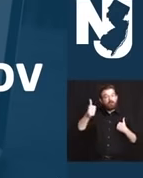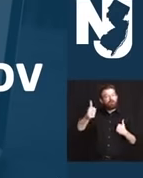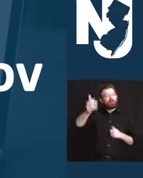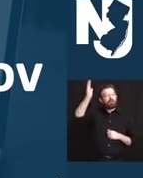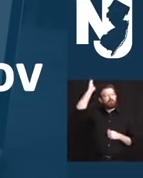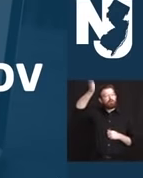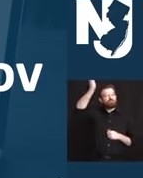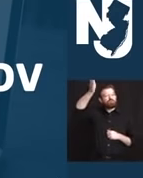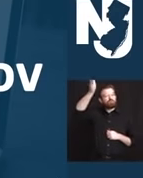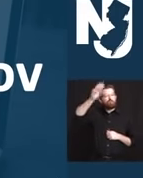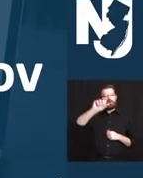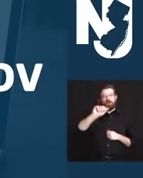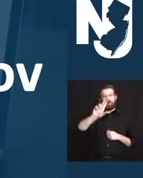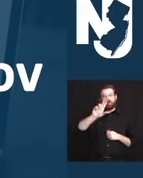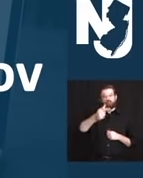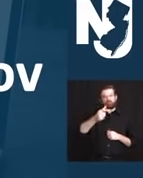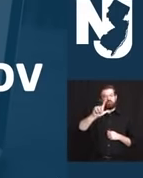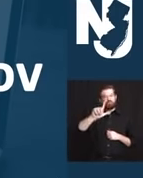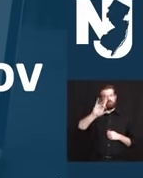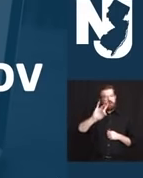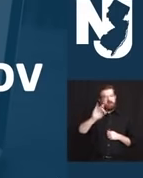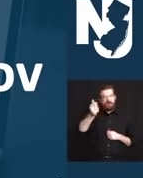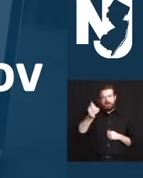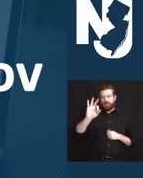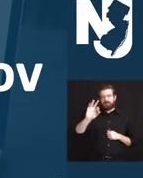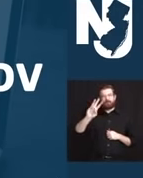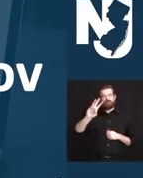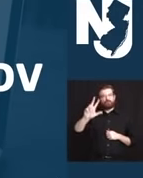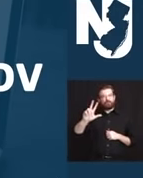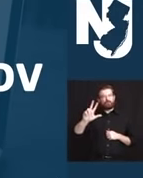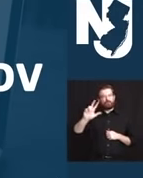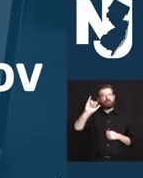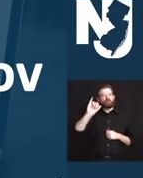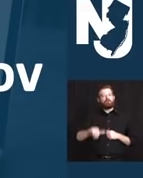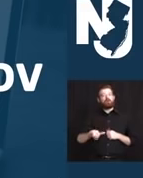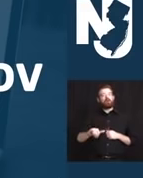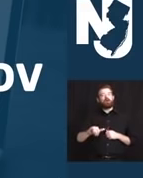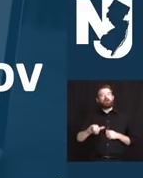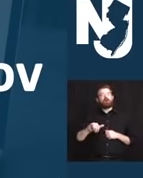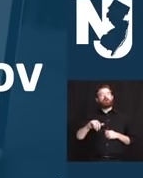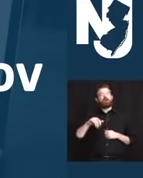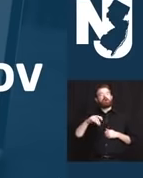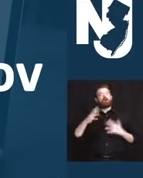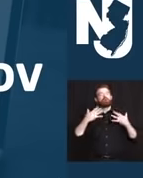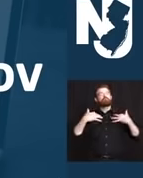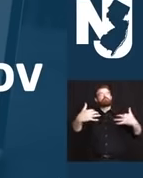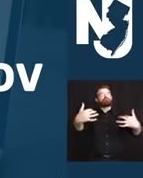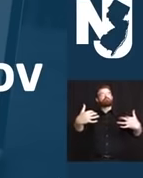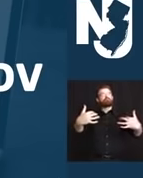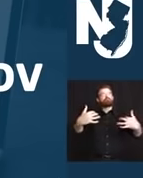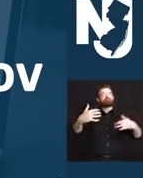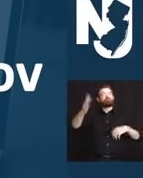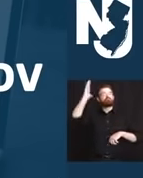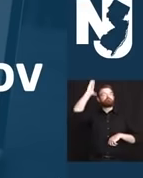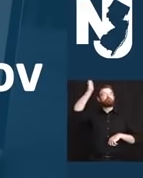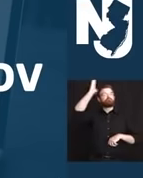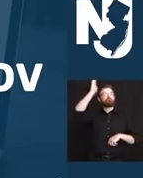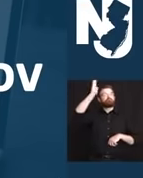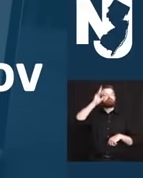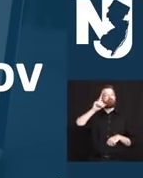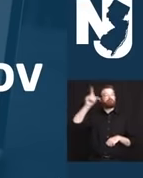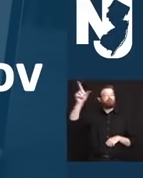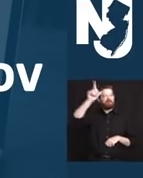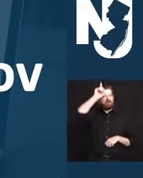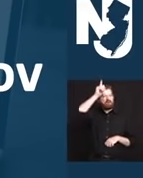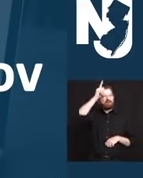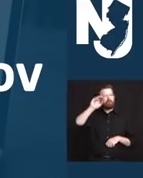1963. And it's literally an incredible lineup, Judy and Pat and Ed. The national anthem by